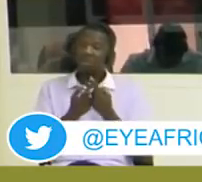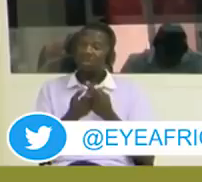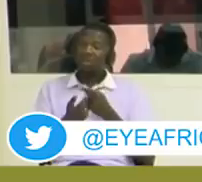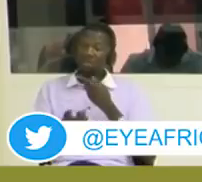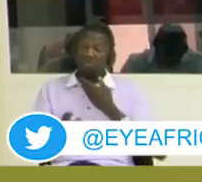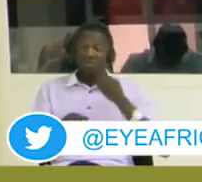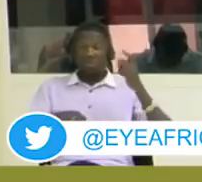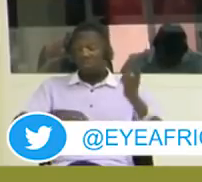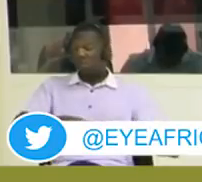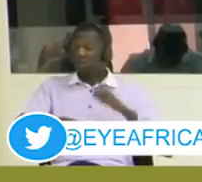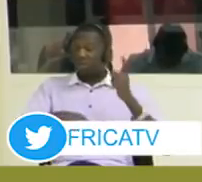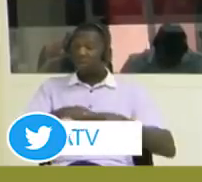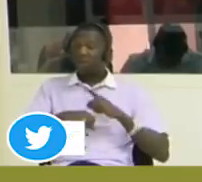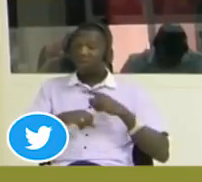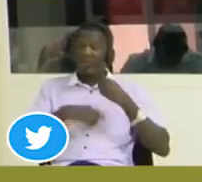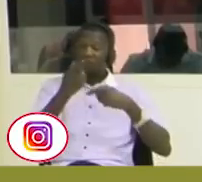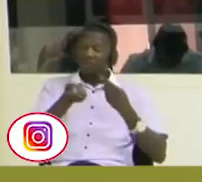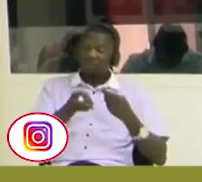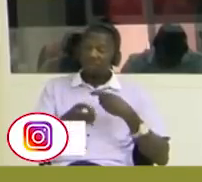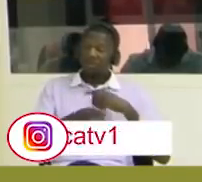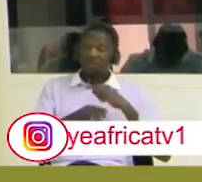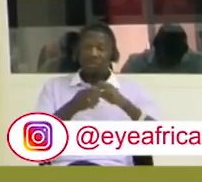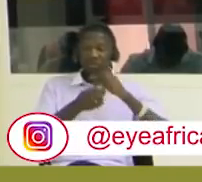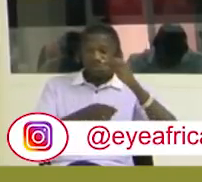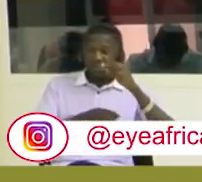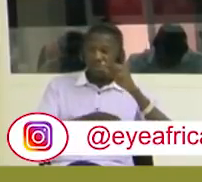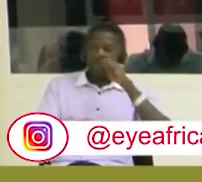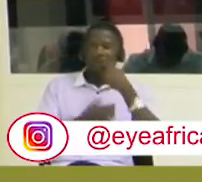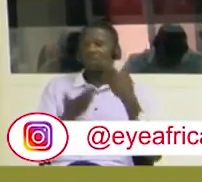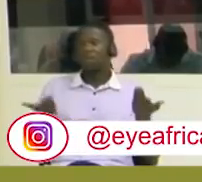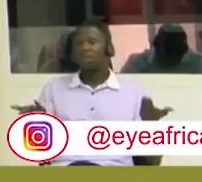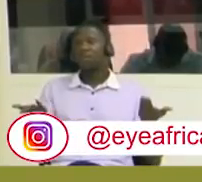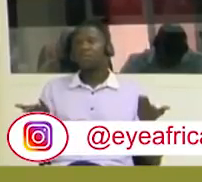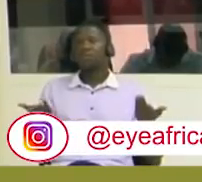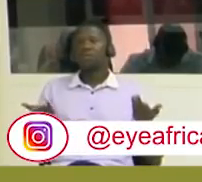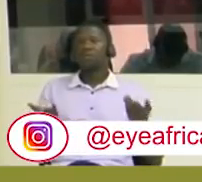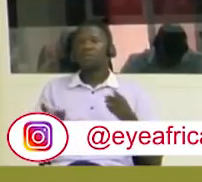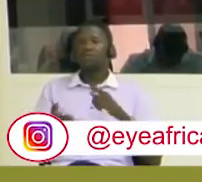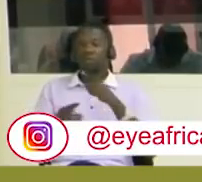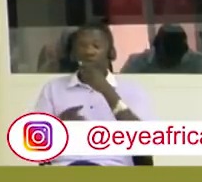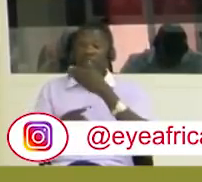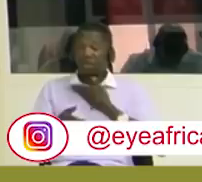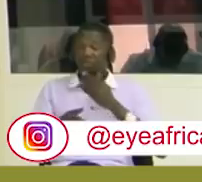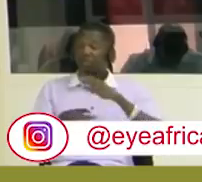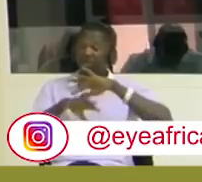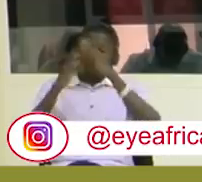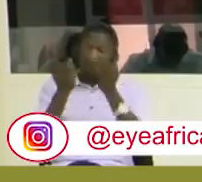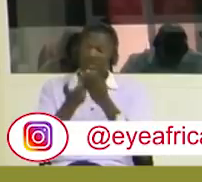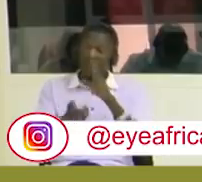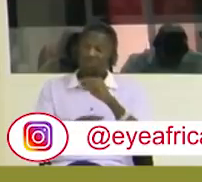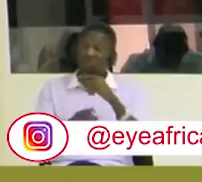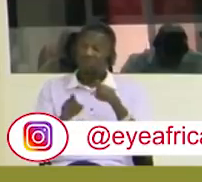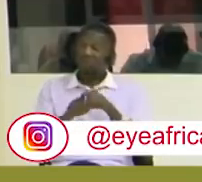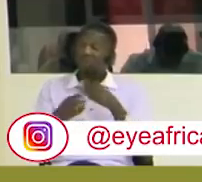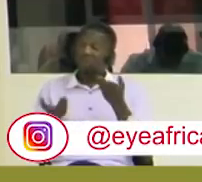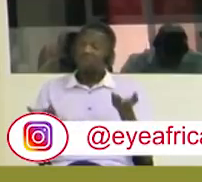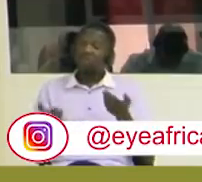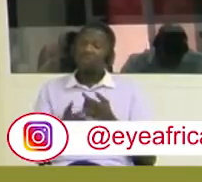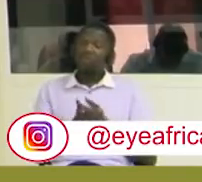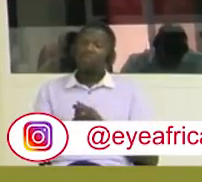expected. Soon thereafter, he died. So you have everything to do with it. So beating